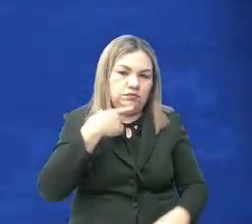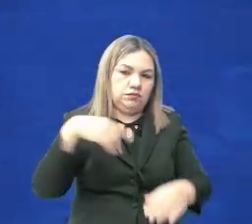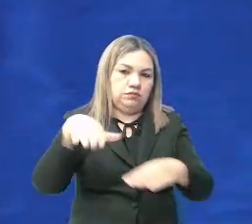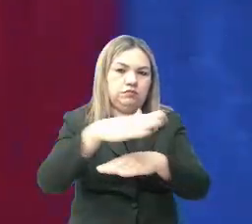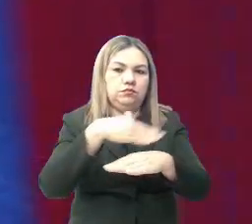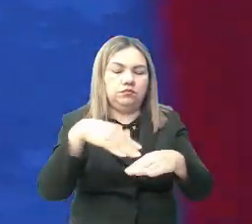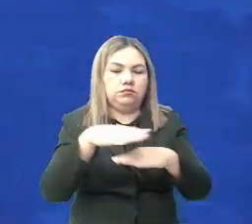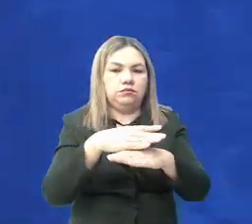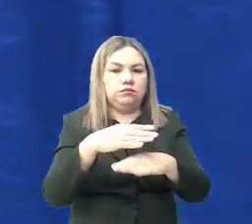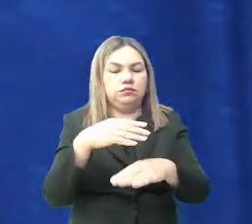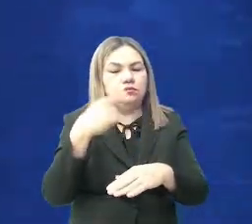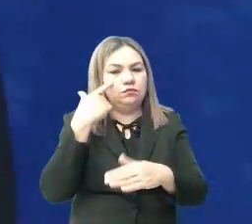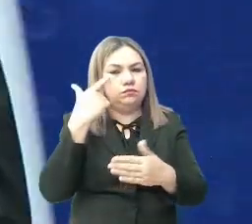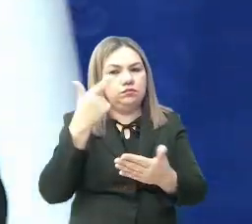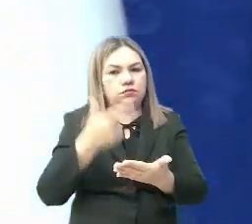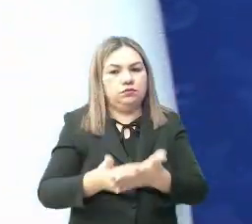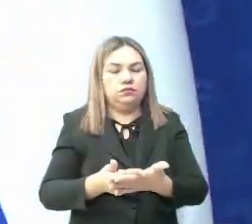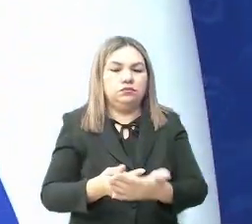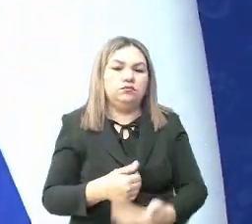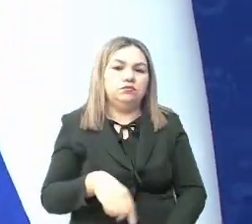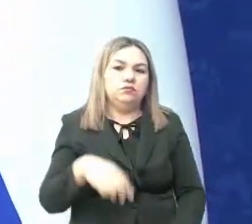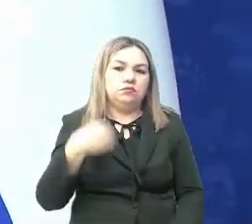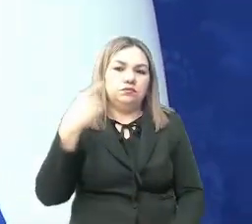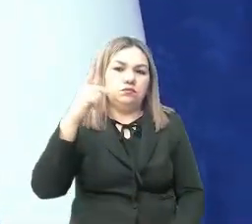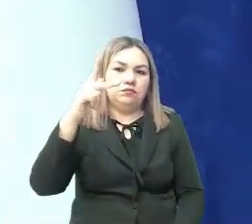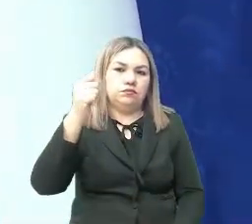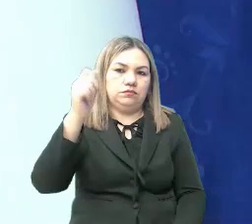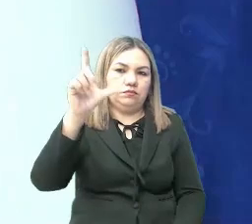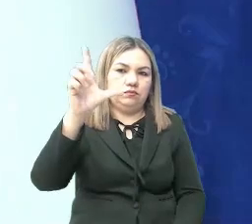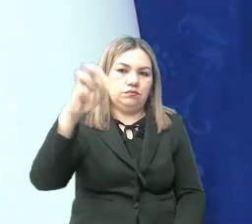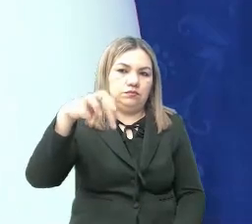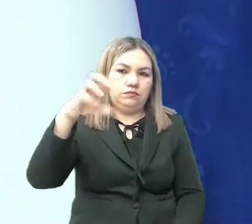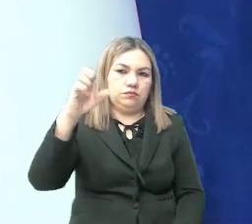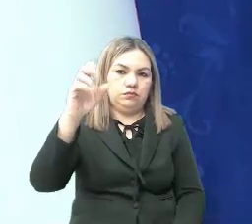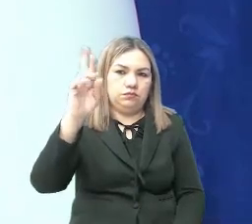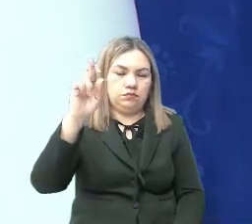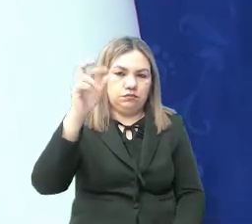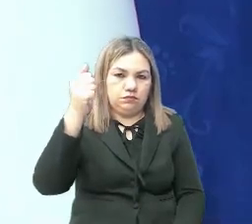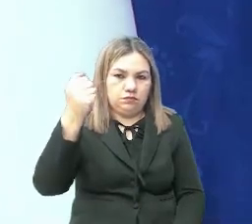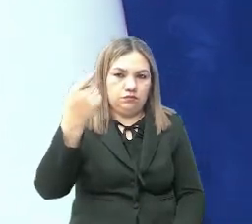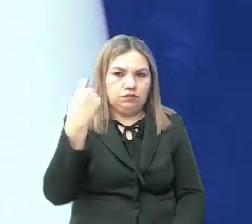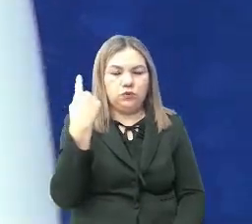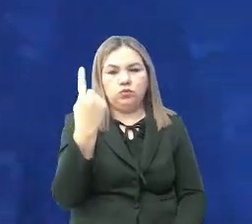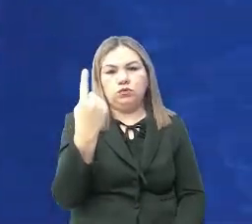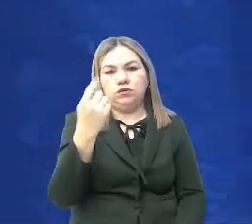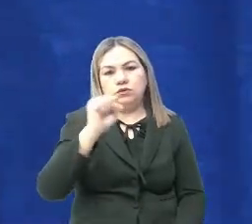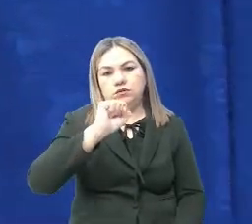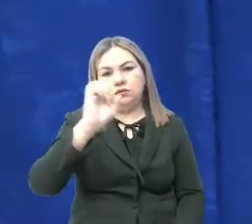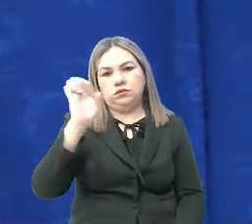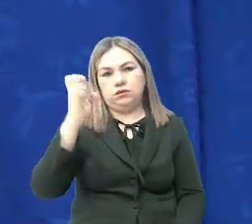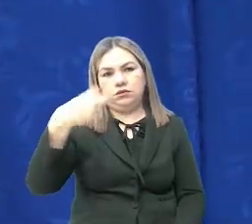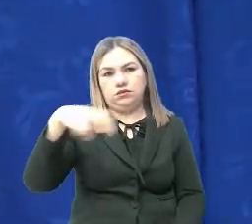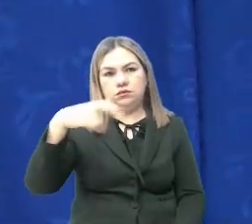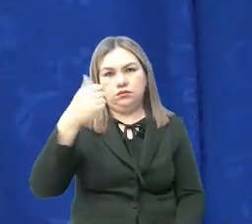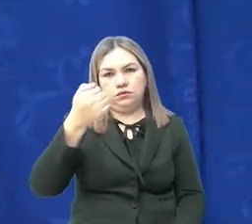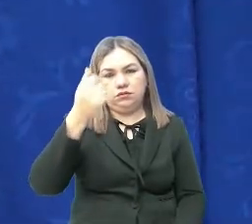it was among Ramah and Bethel. Say the palm tree is a